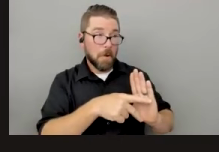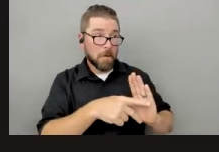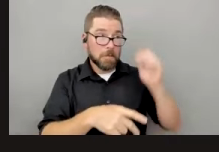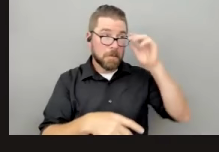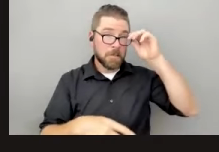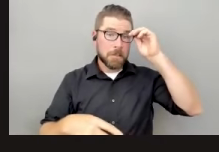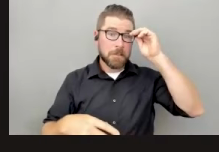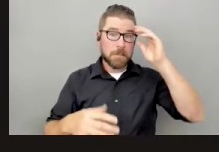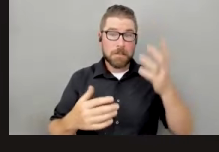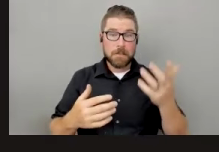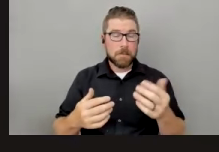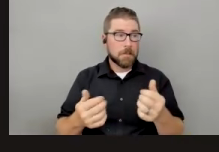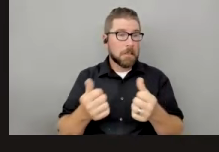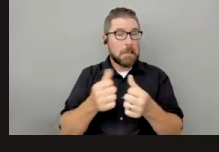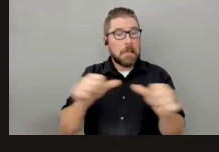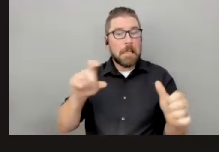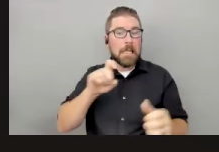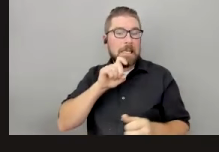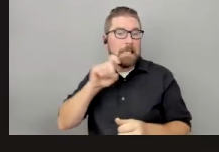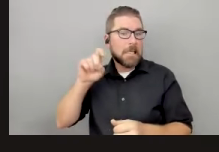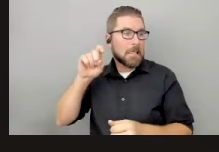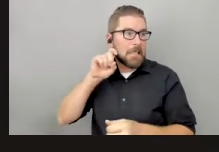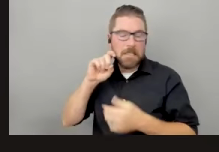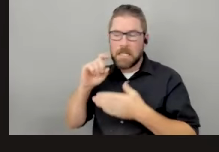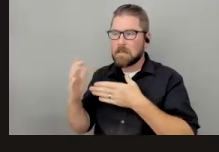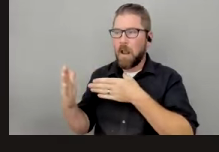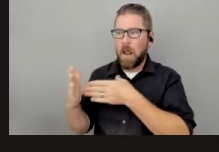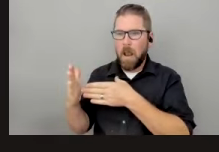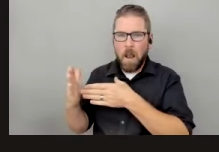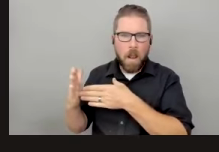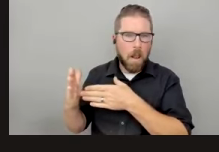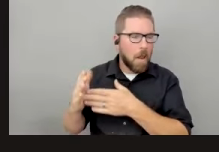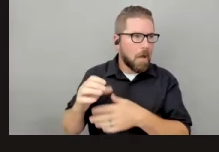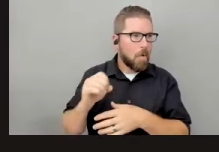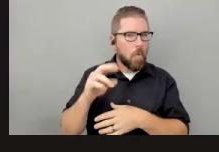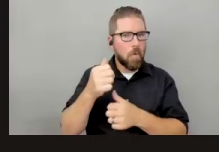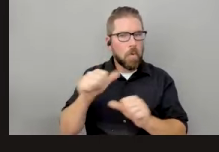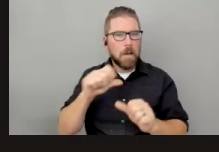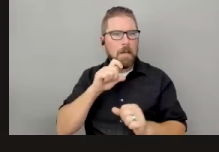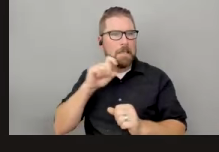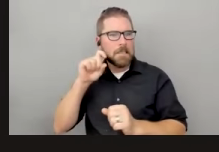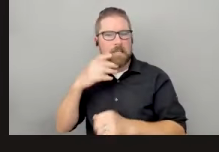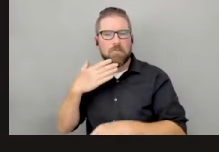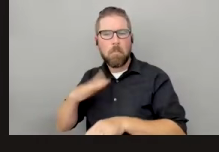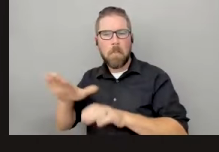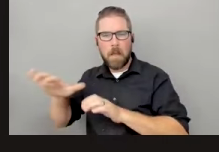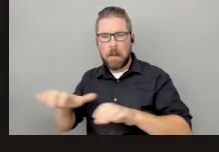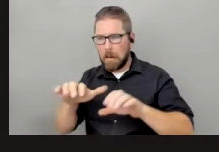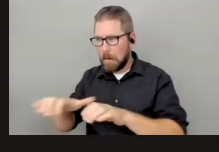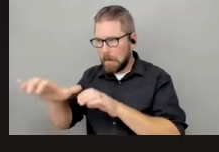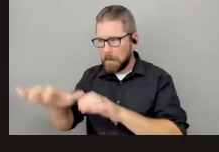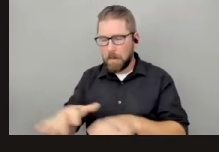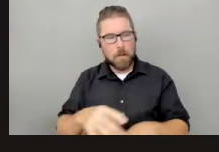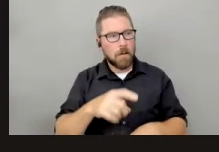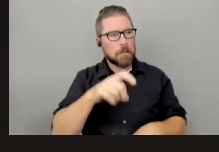that is considered sexual harassment or sexual in nature, sexual misconduct. But in this situation, I understand where you're coming